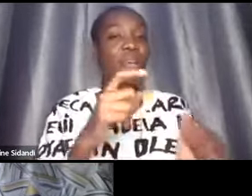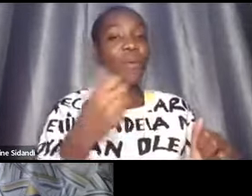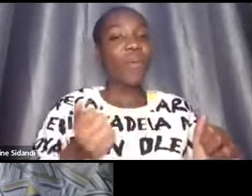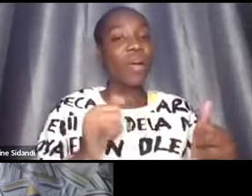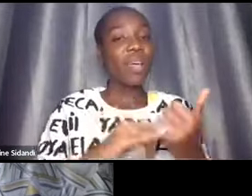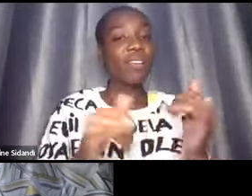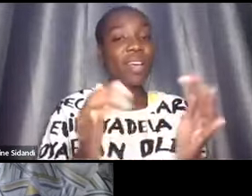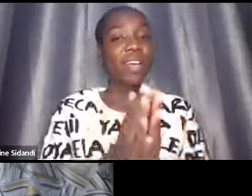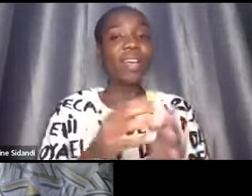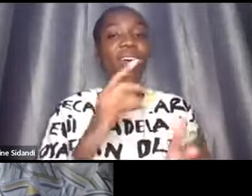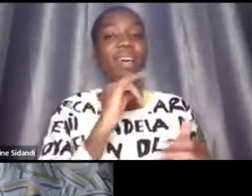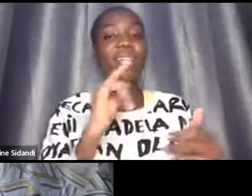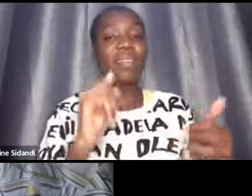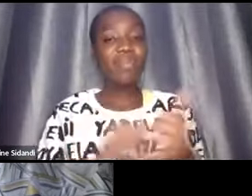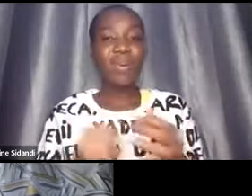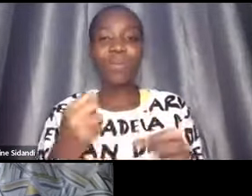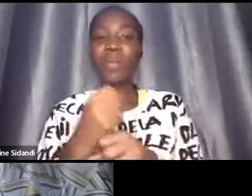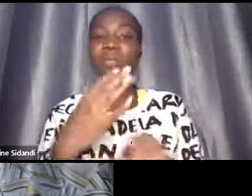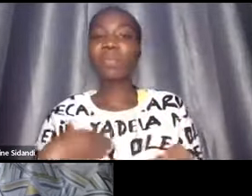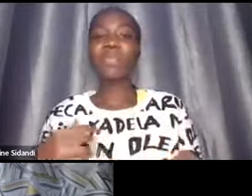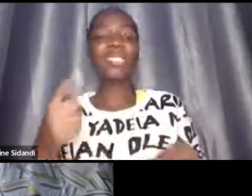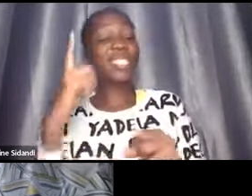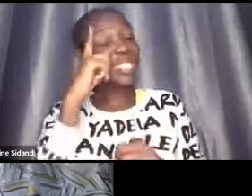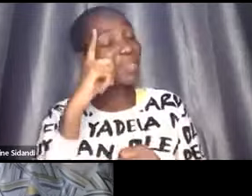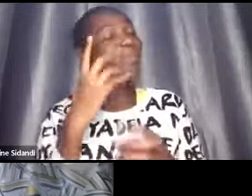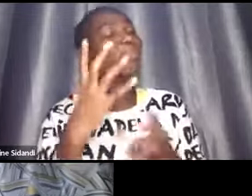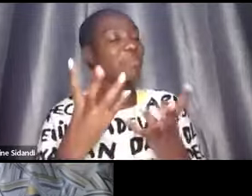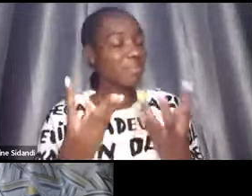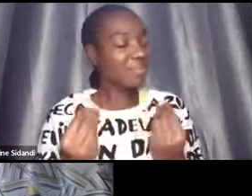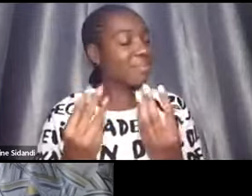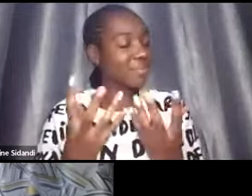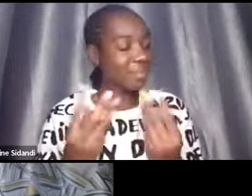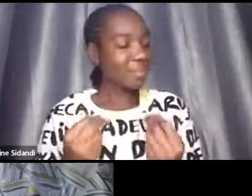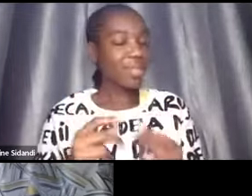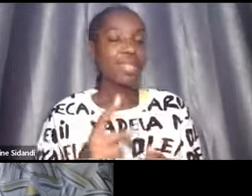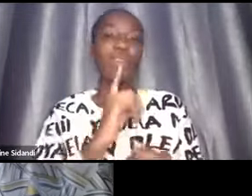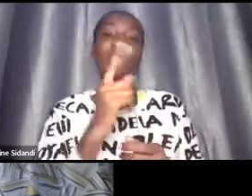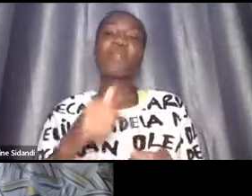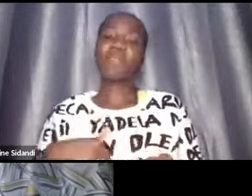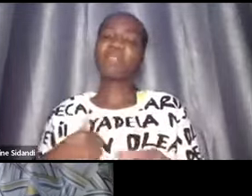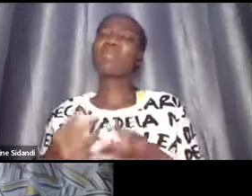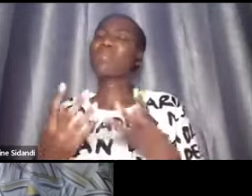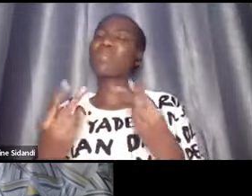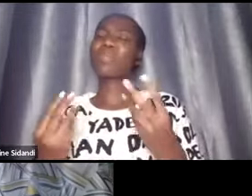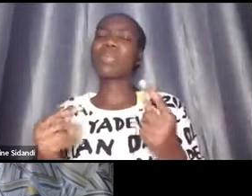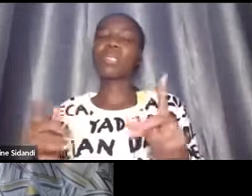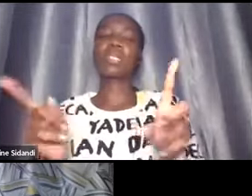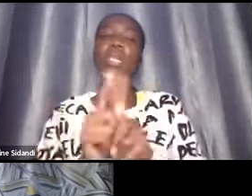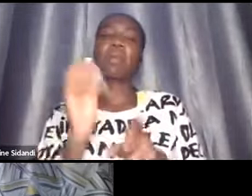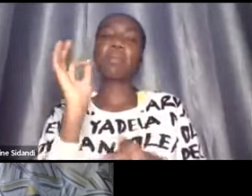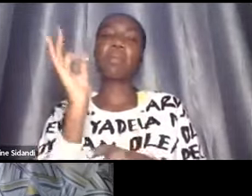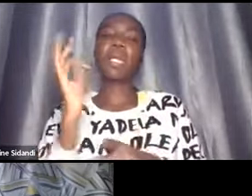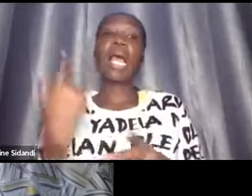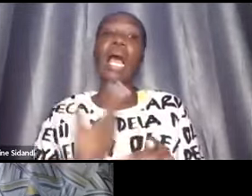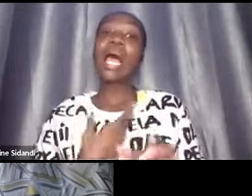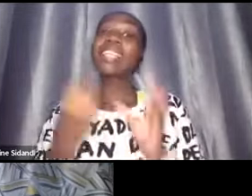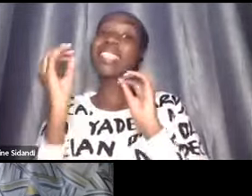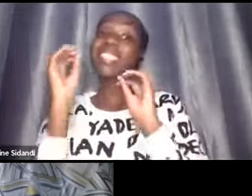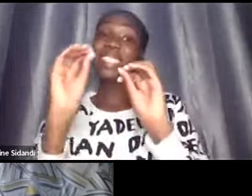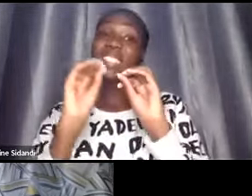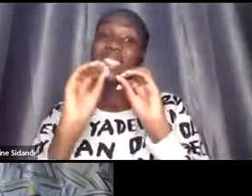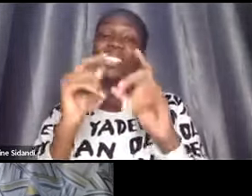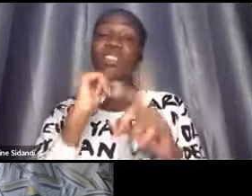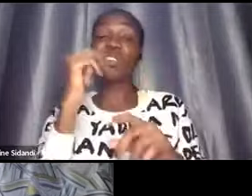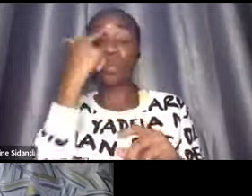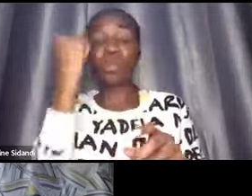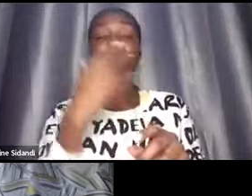peaceful life. It makes me sleep easy. So it's a vocation, you know, like priesthood. We teach not because we want to make money, we